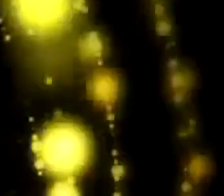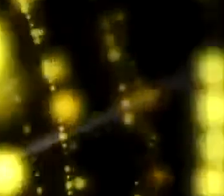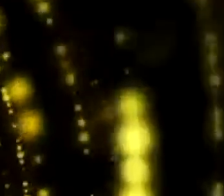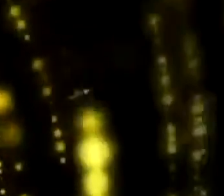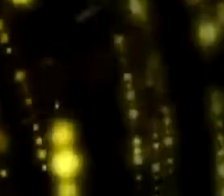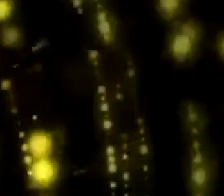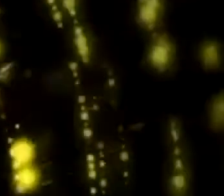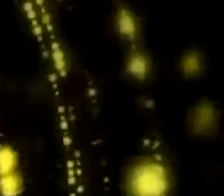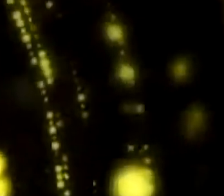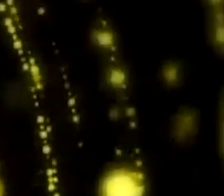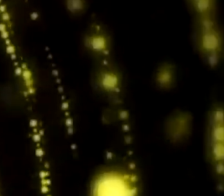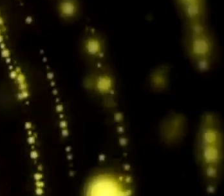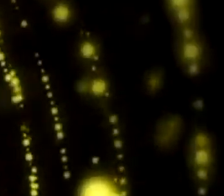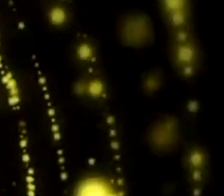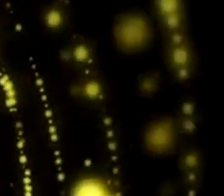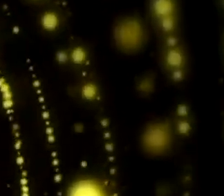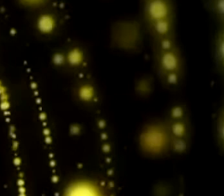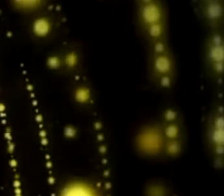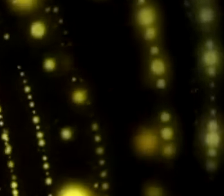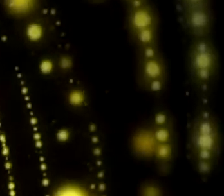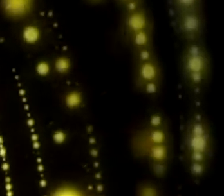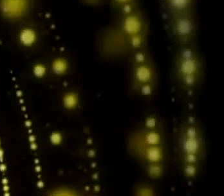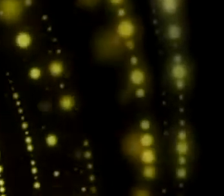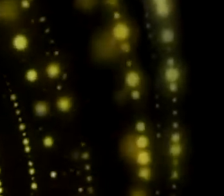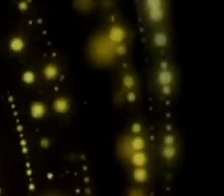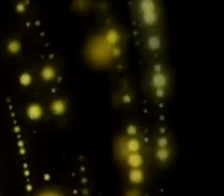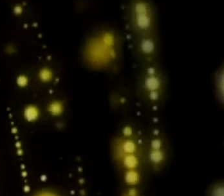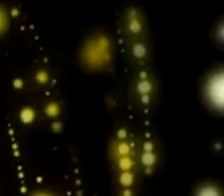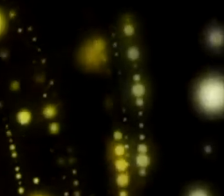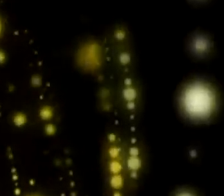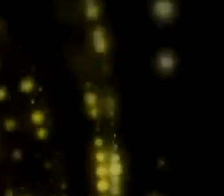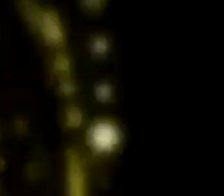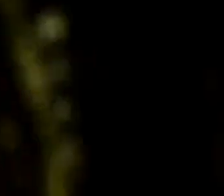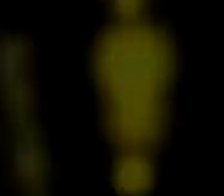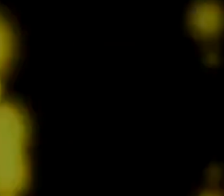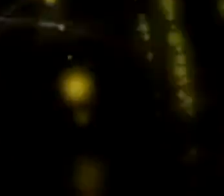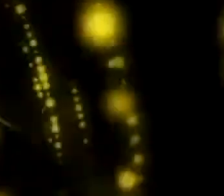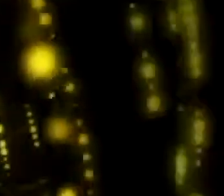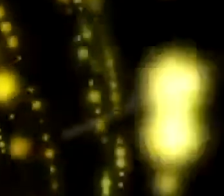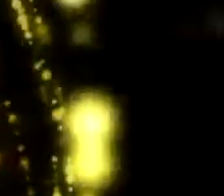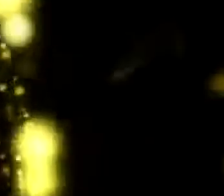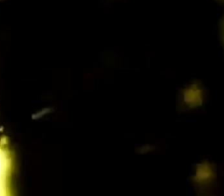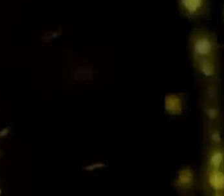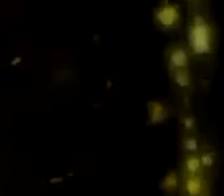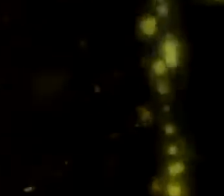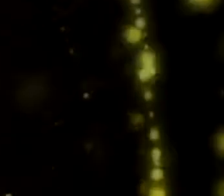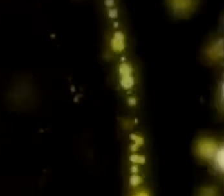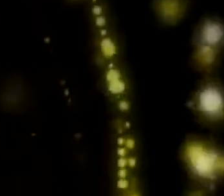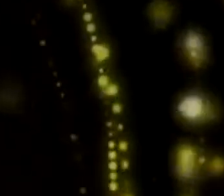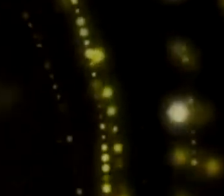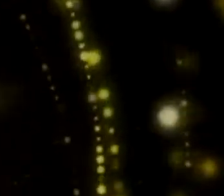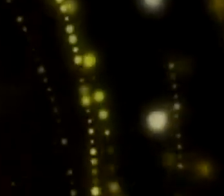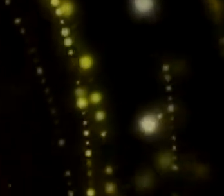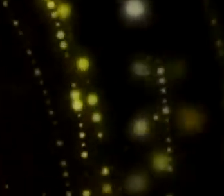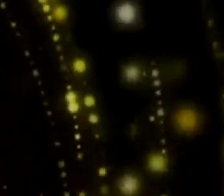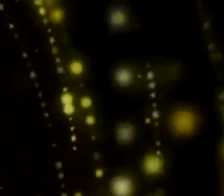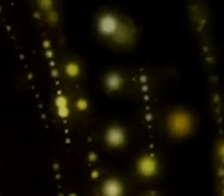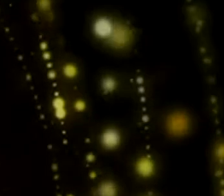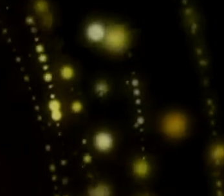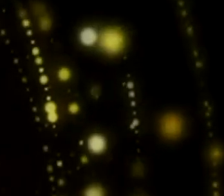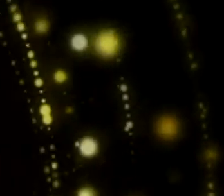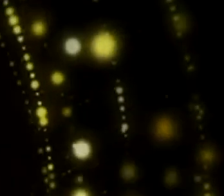your snacks. I don't know about you, but that rum cake is to die for. Yum.